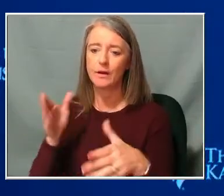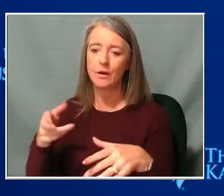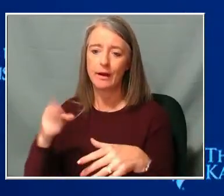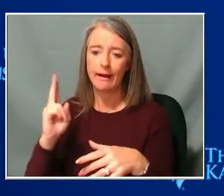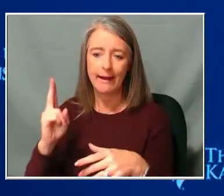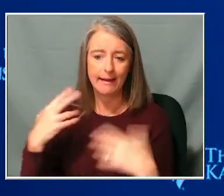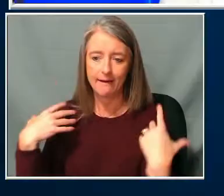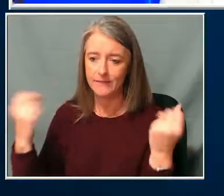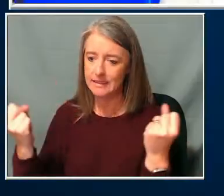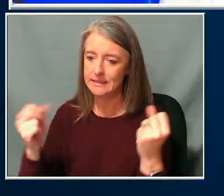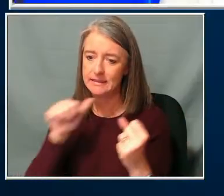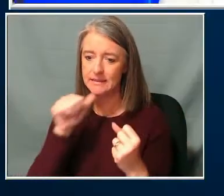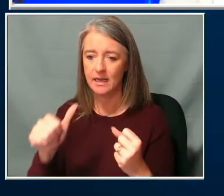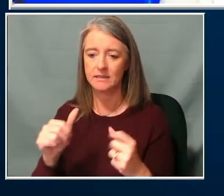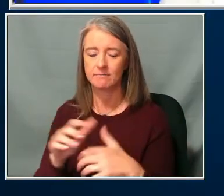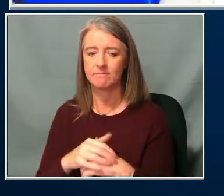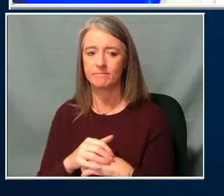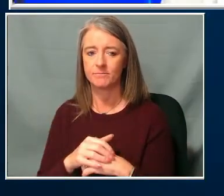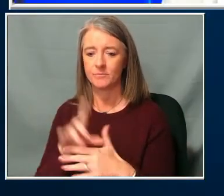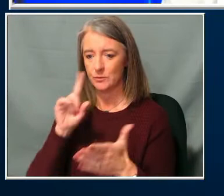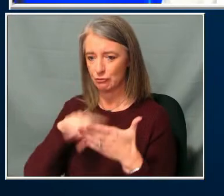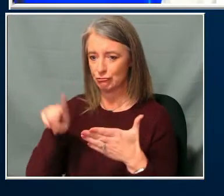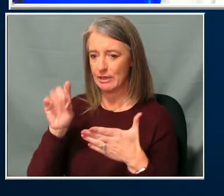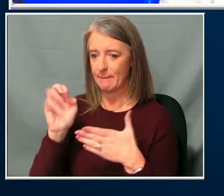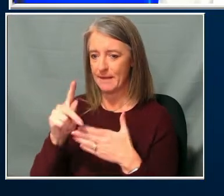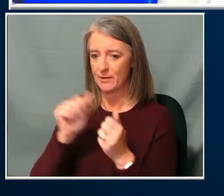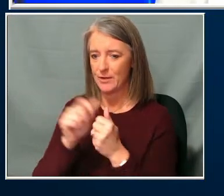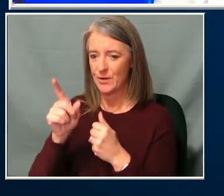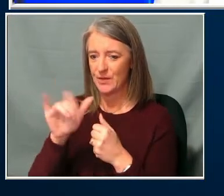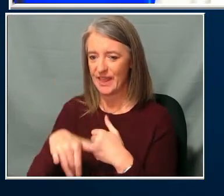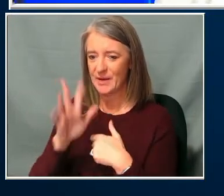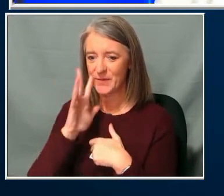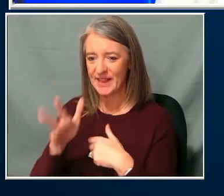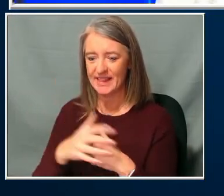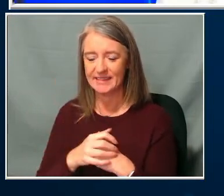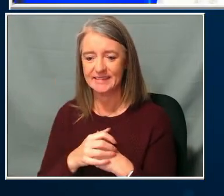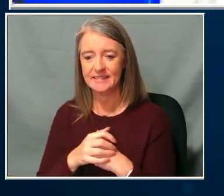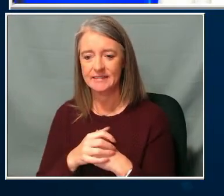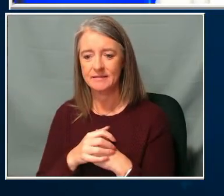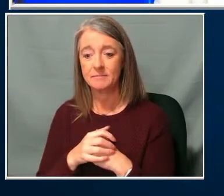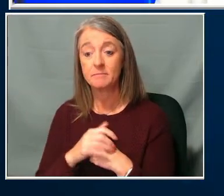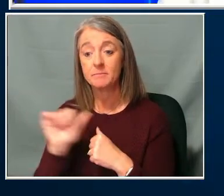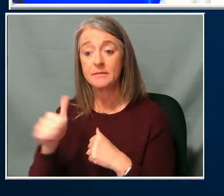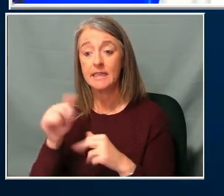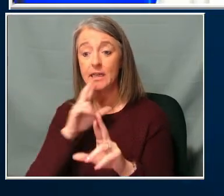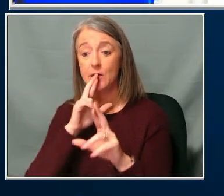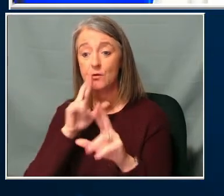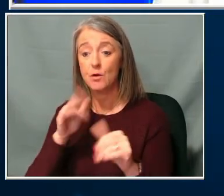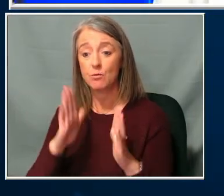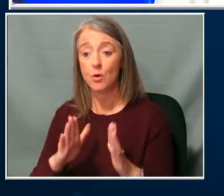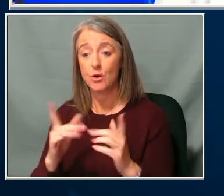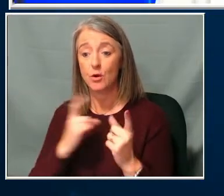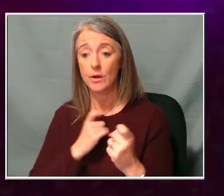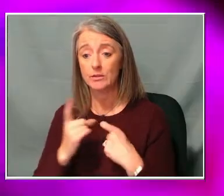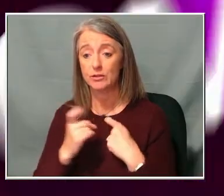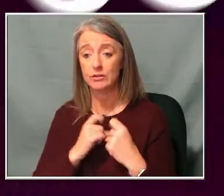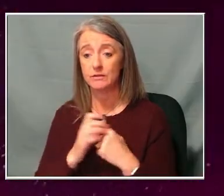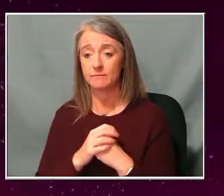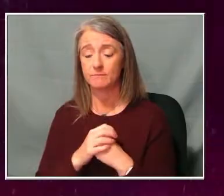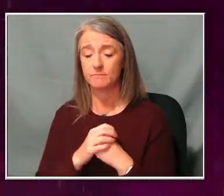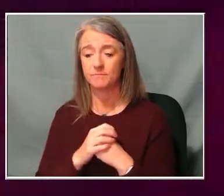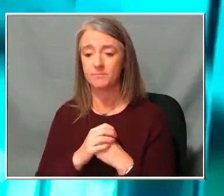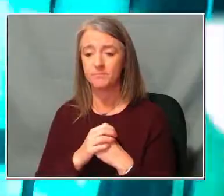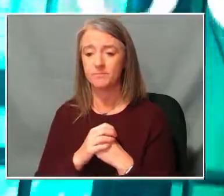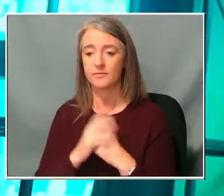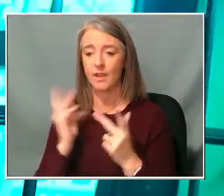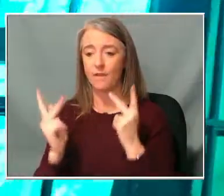high confidence. Okay, well, I'm checking back with you on that one. Yeah. Help us understand it a little bit. Do we have any reporter questions on the line today? Okay, let's get to our viewers.